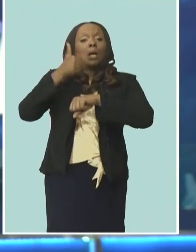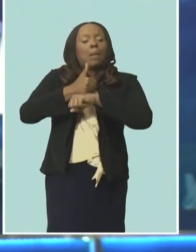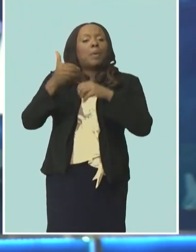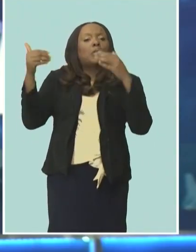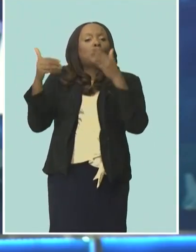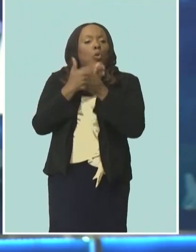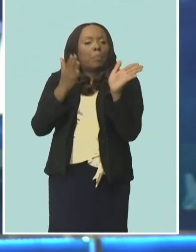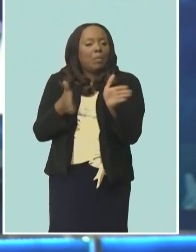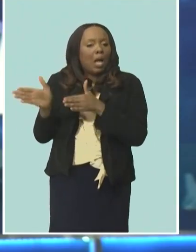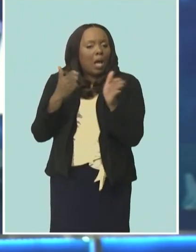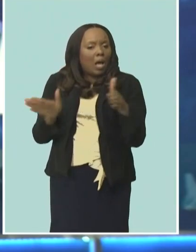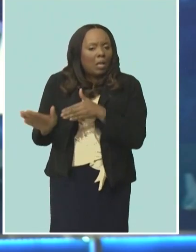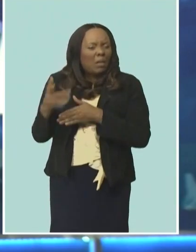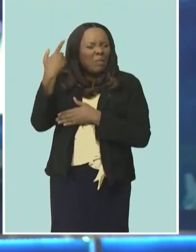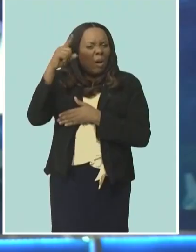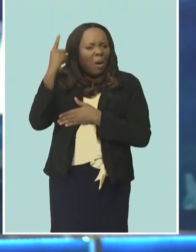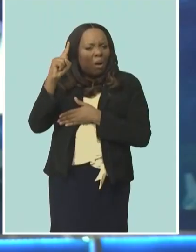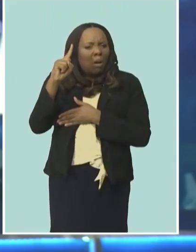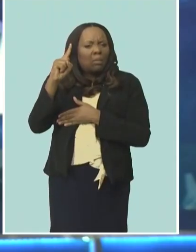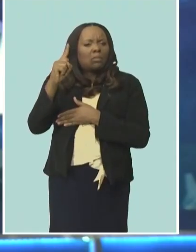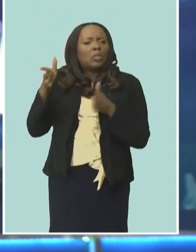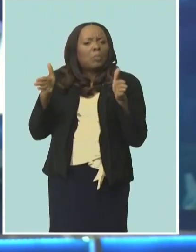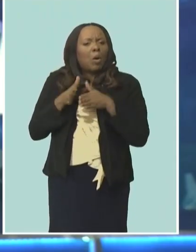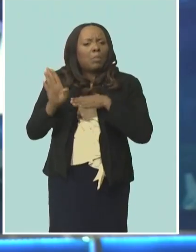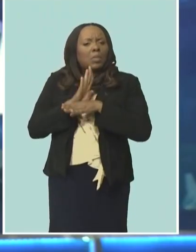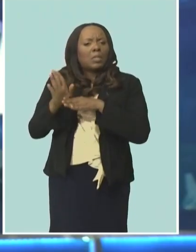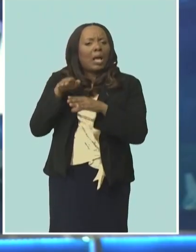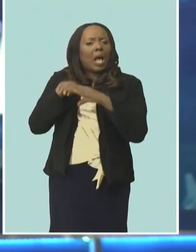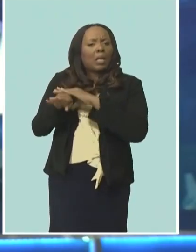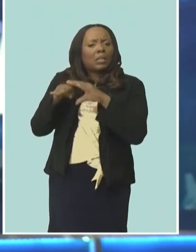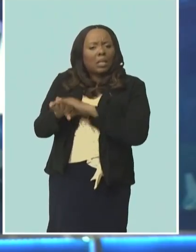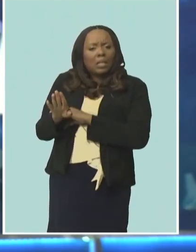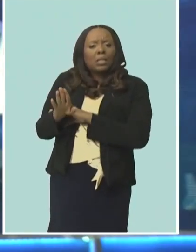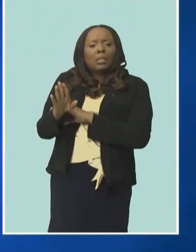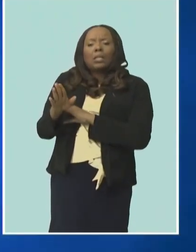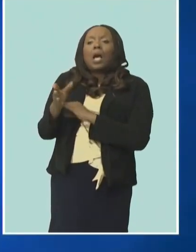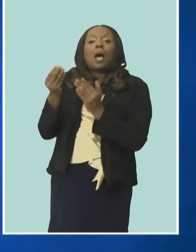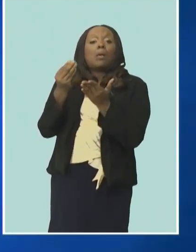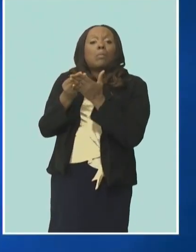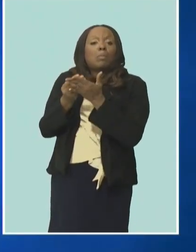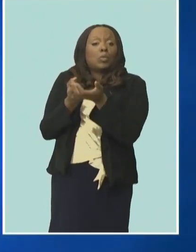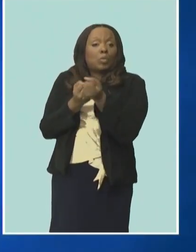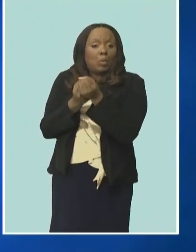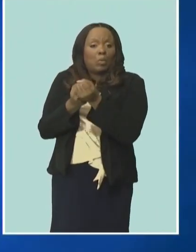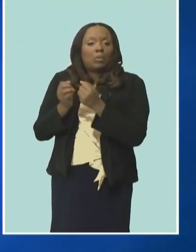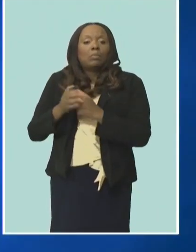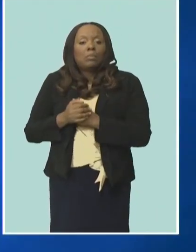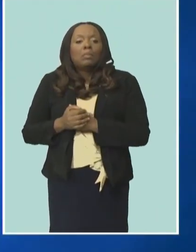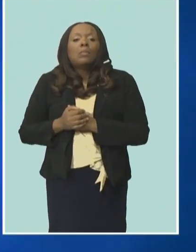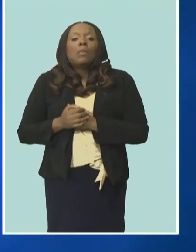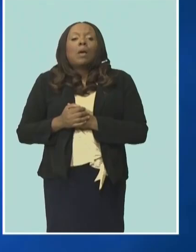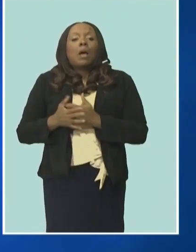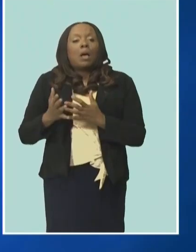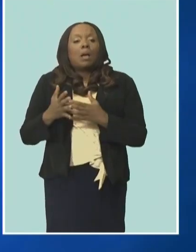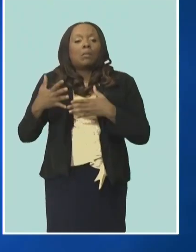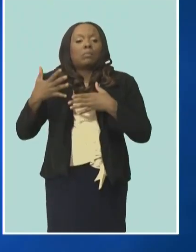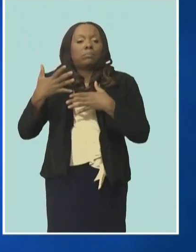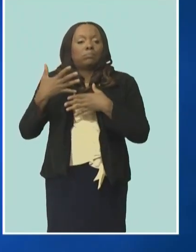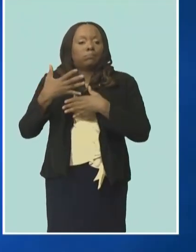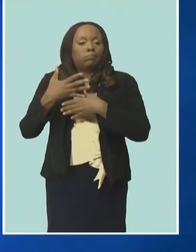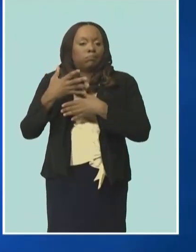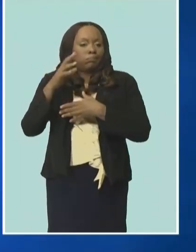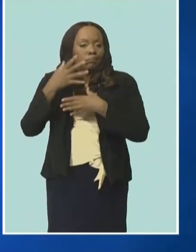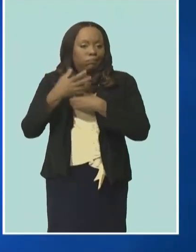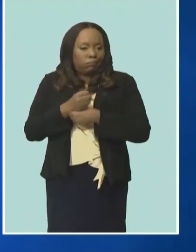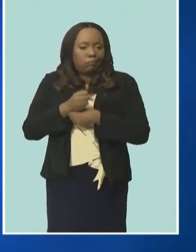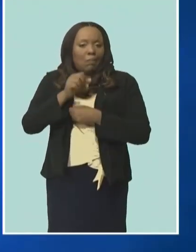help small businesses access equity financing. It is the Revolutionary Innovation Growth Market IGM